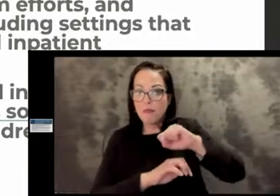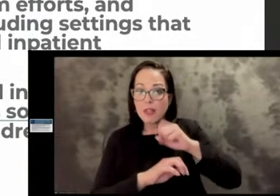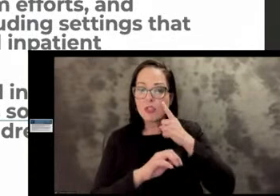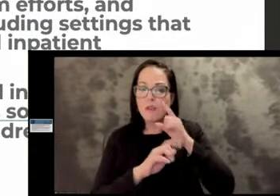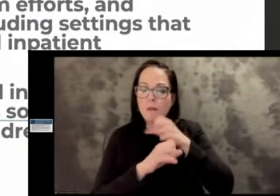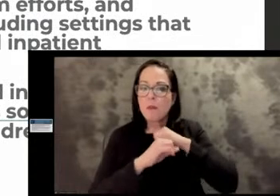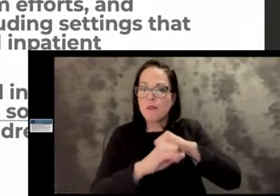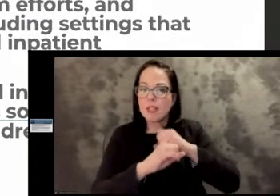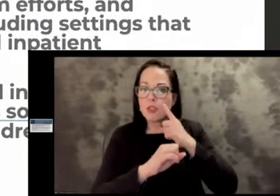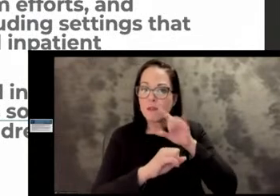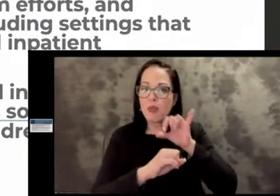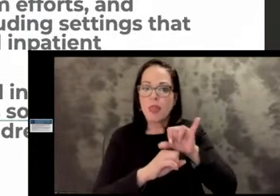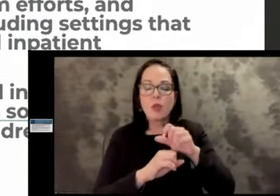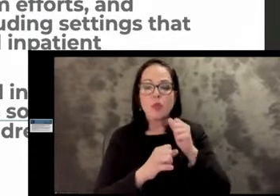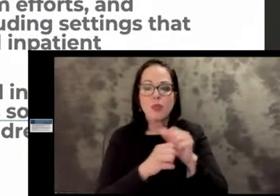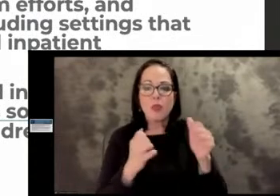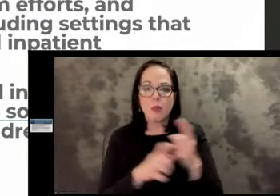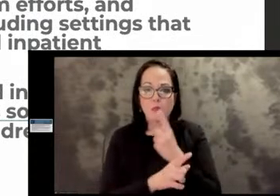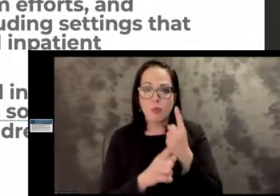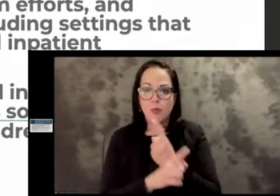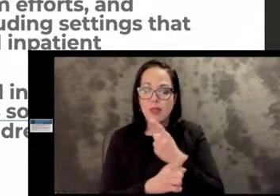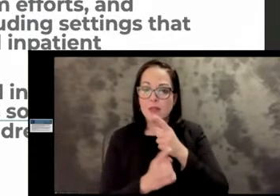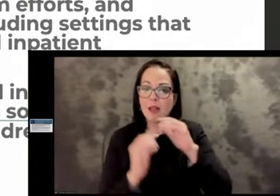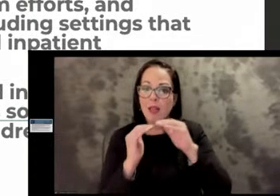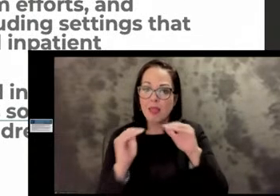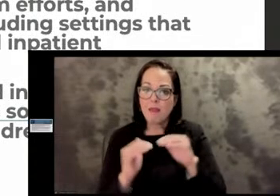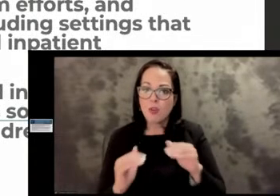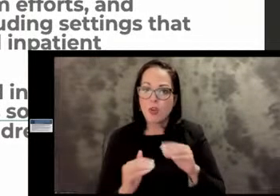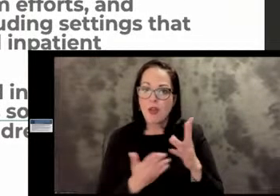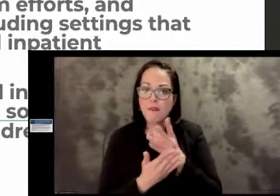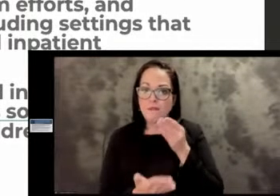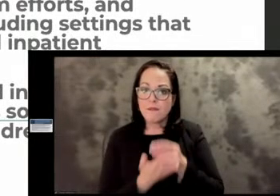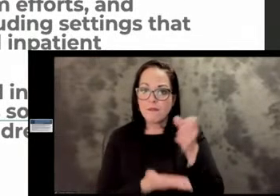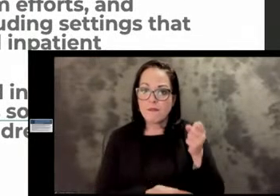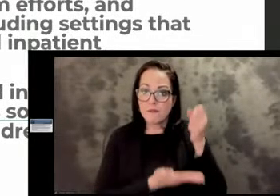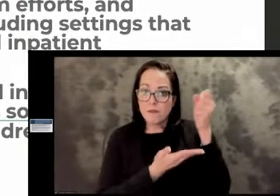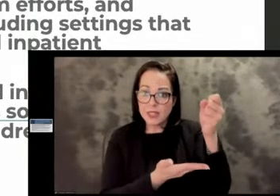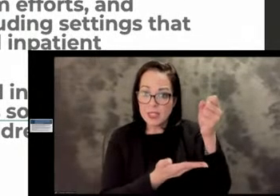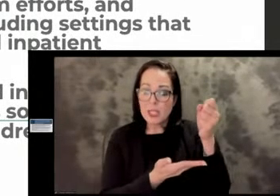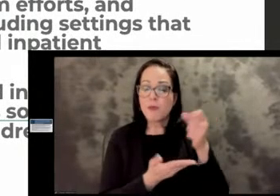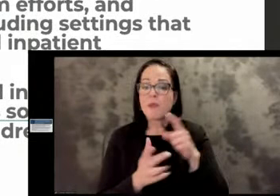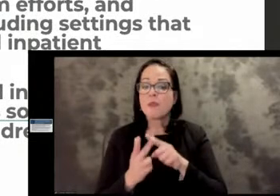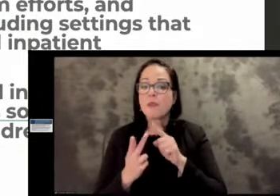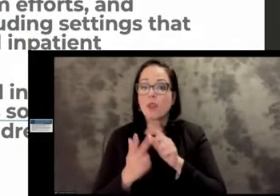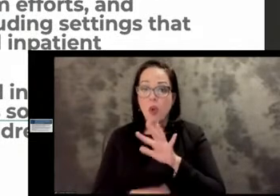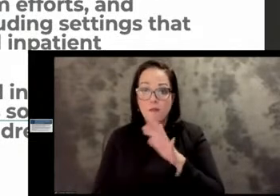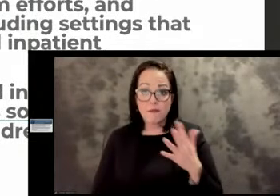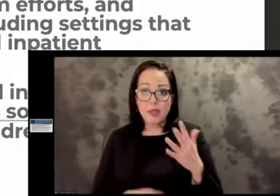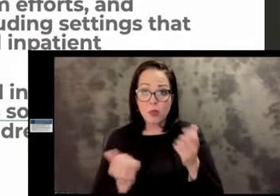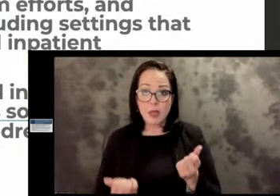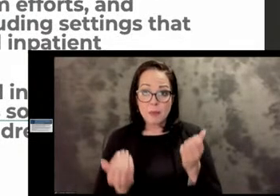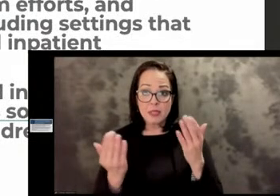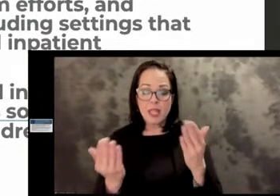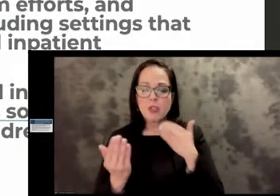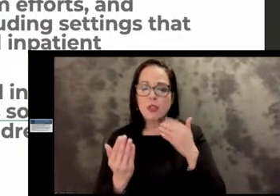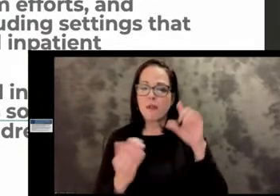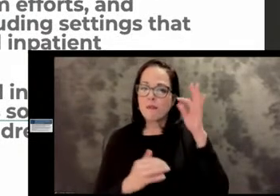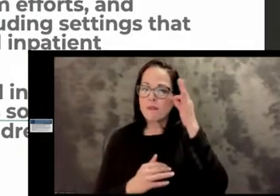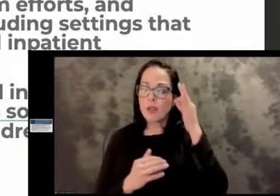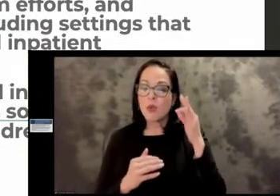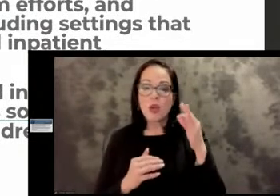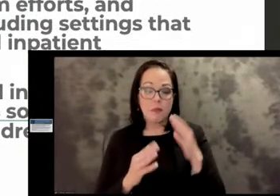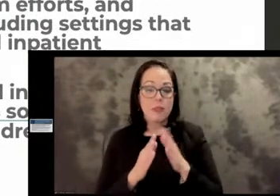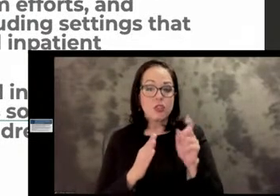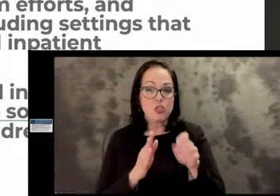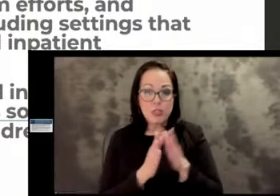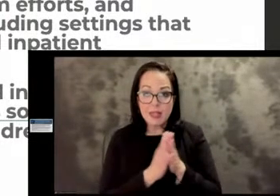importantly, the appropriate level of funding. Our fifth recommendation is that the federal government should incentivize and